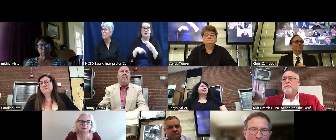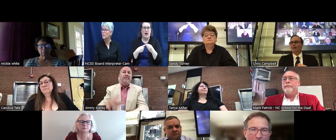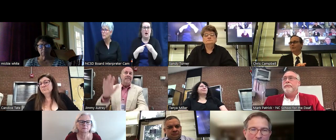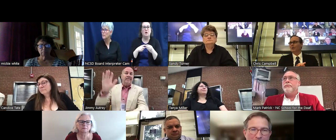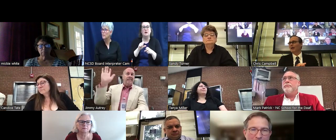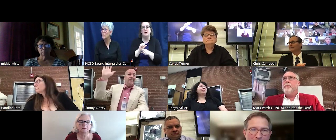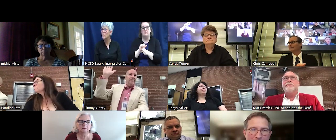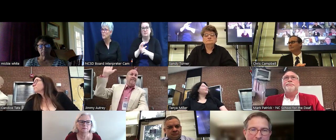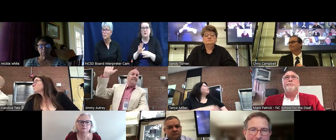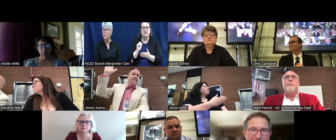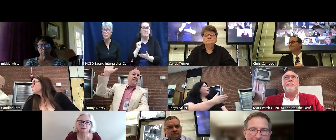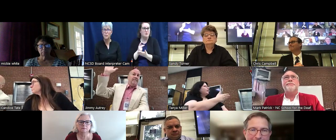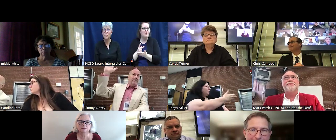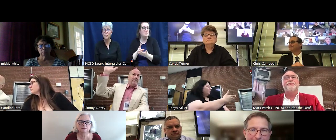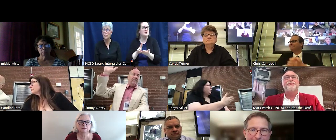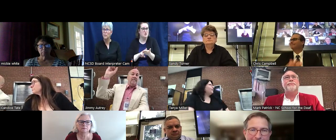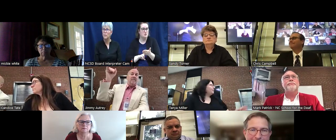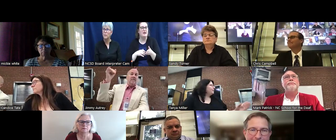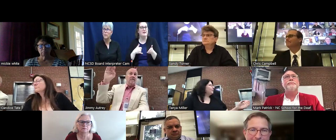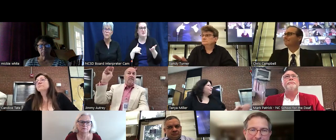approvals, contracts?